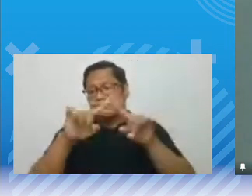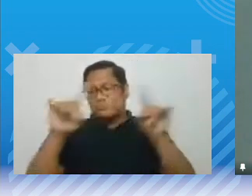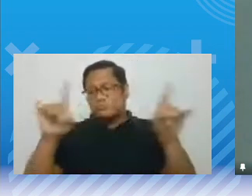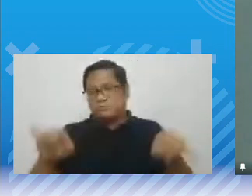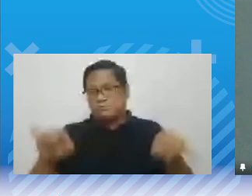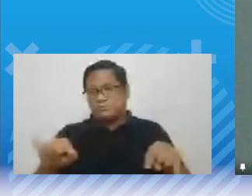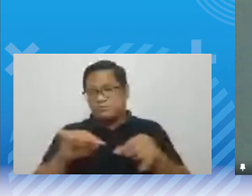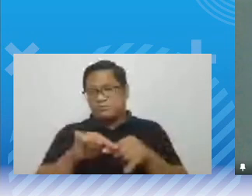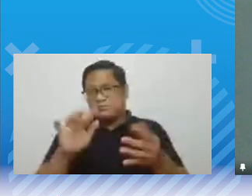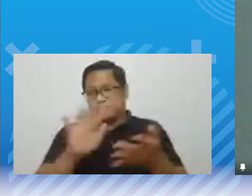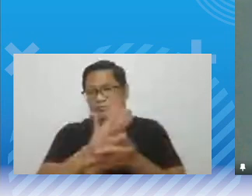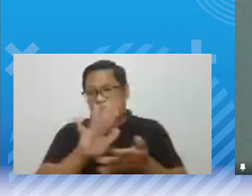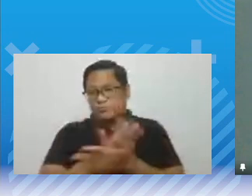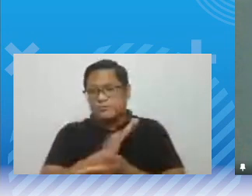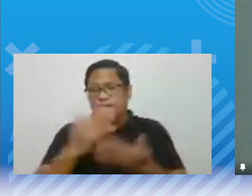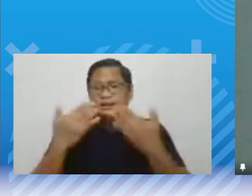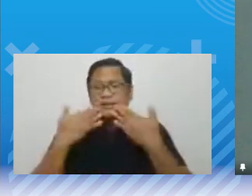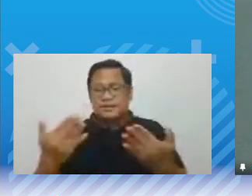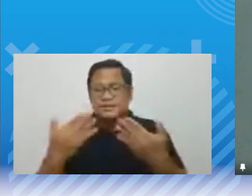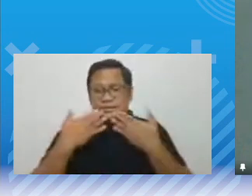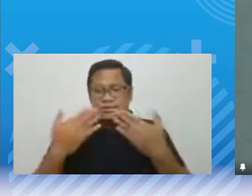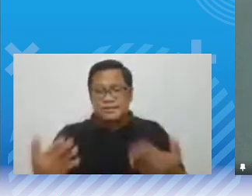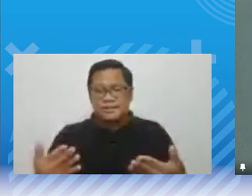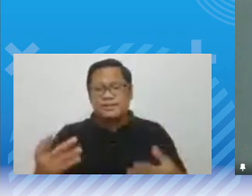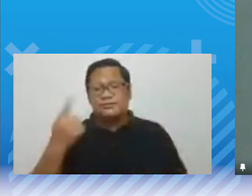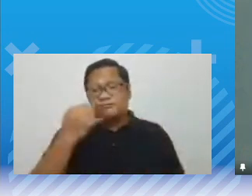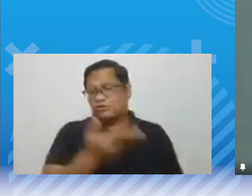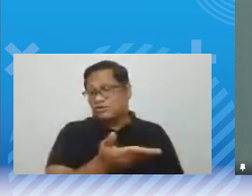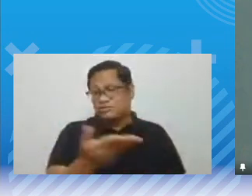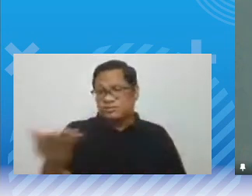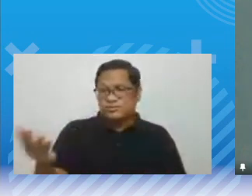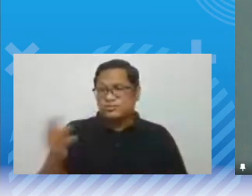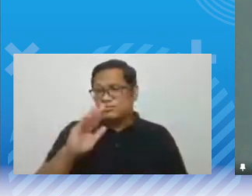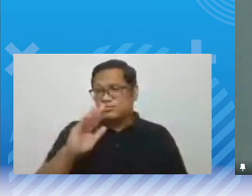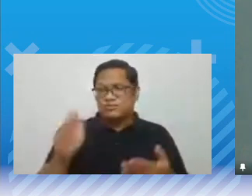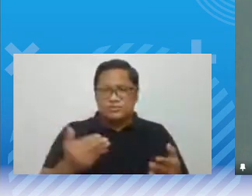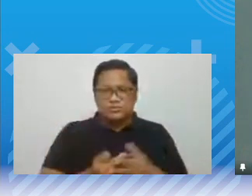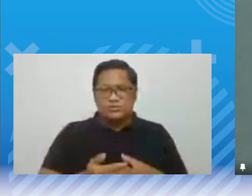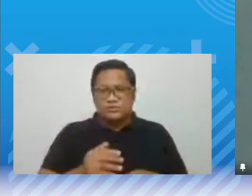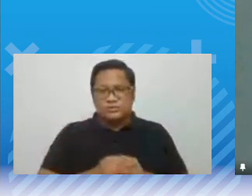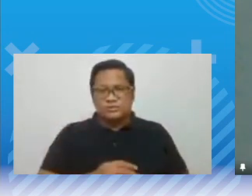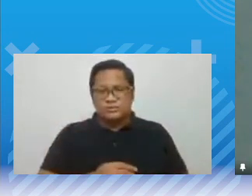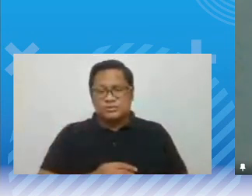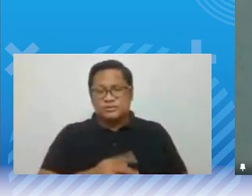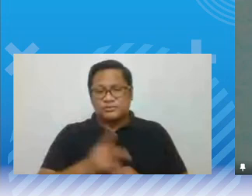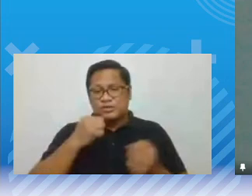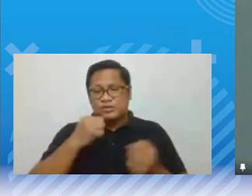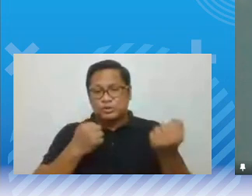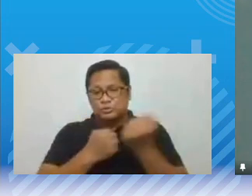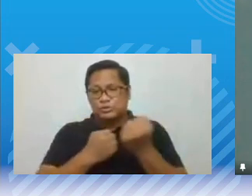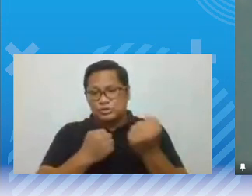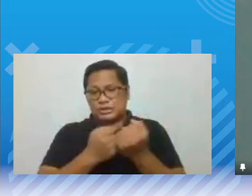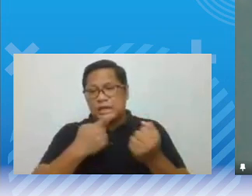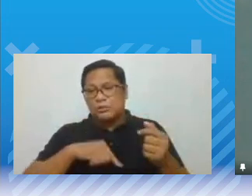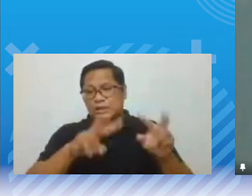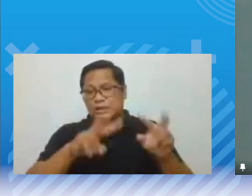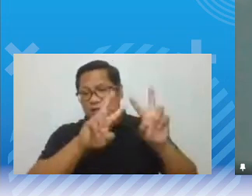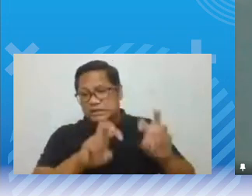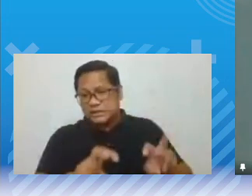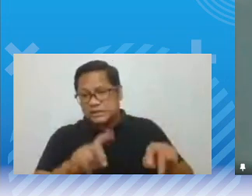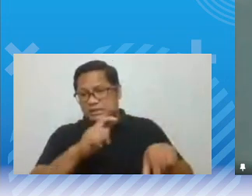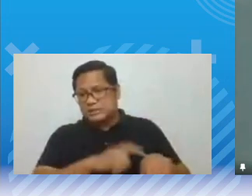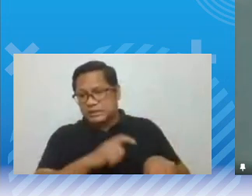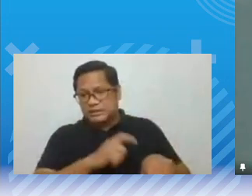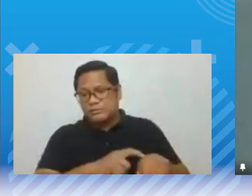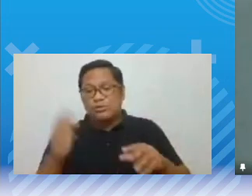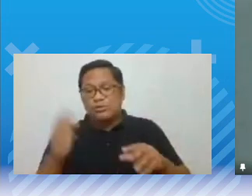salamat po sa inyong lahat muli sa pag-suporta sa ating Research O'Clock. We hope to see you again in our next